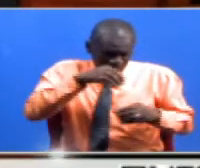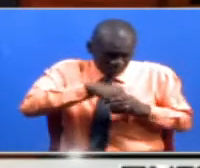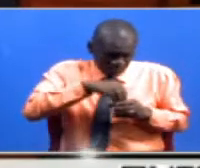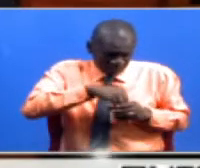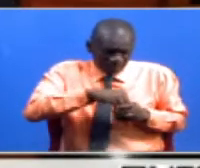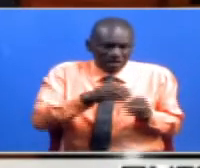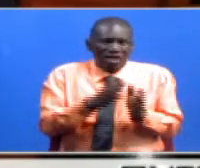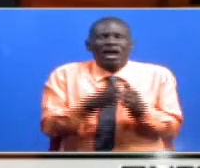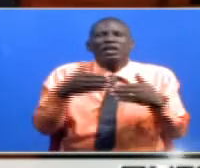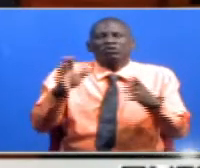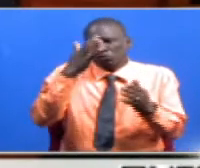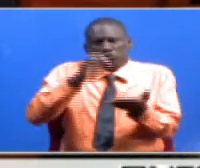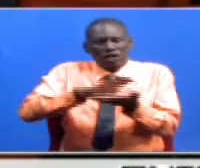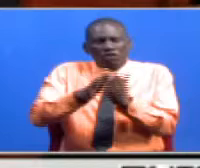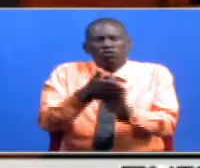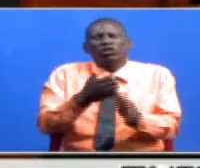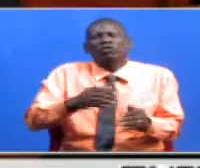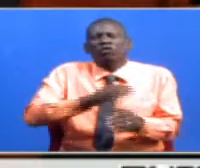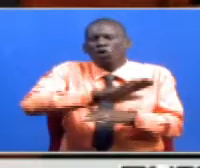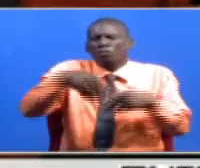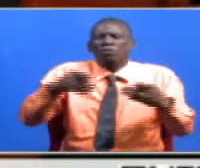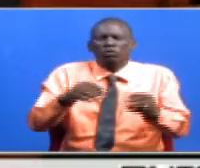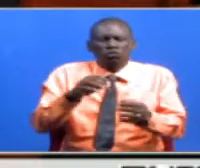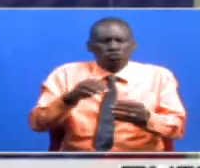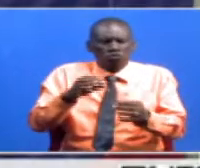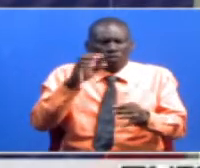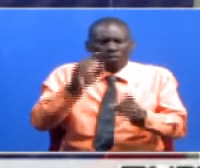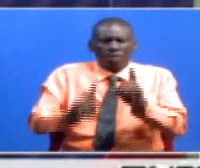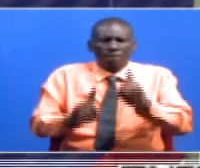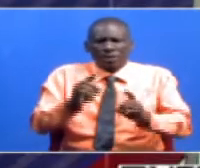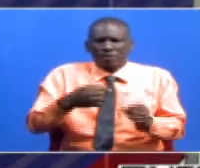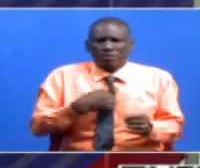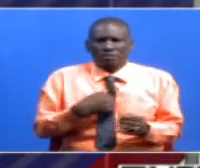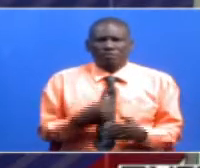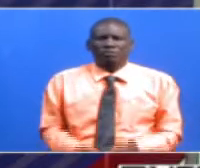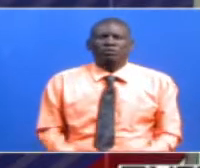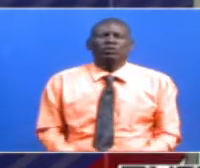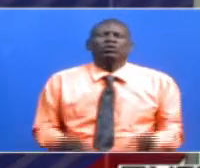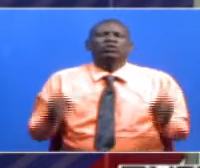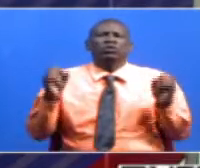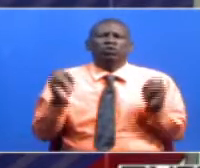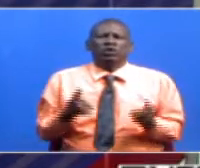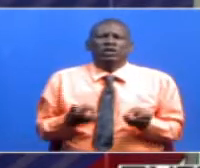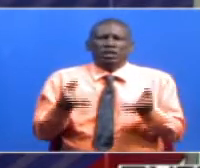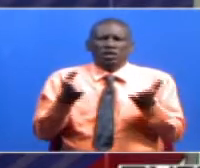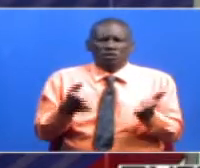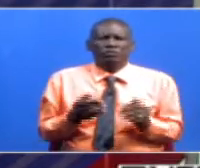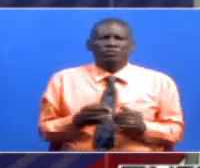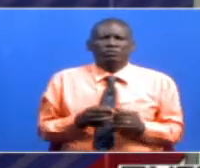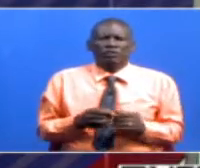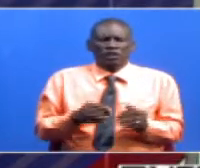of forgiveness. Na bila shaka mtazamaji, ni taarifa nzito.